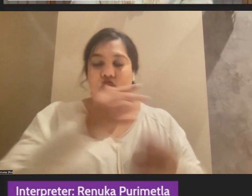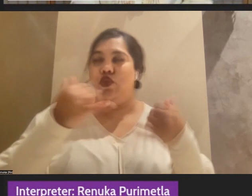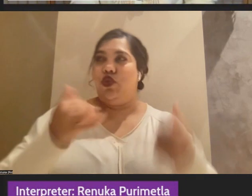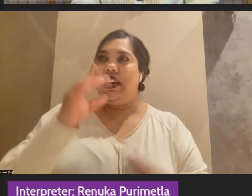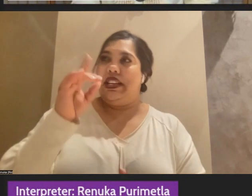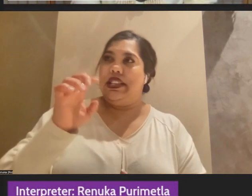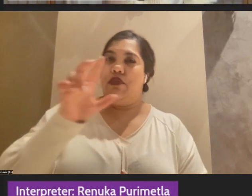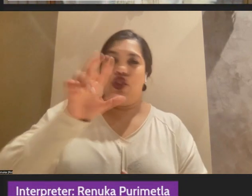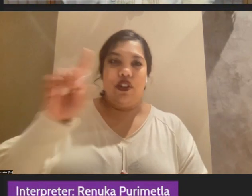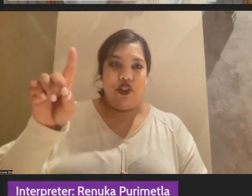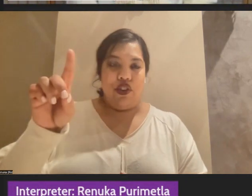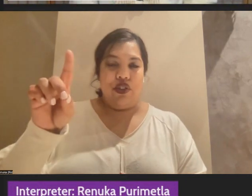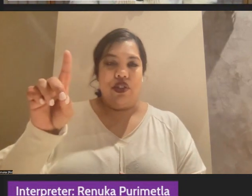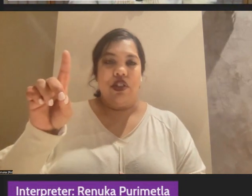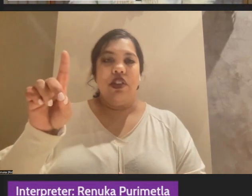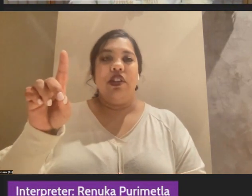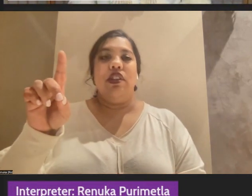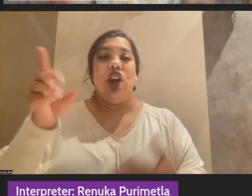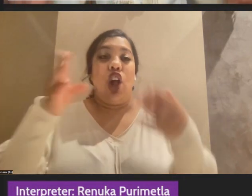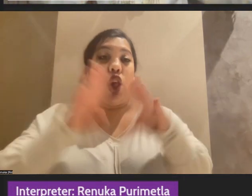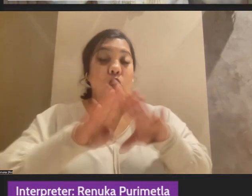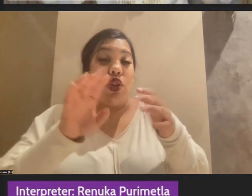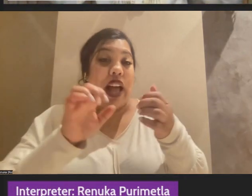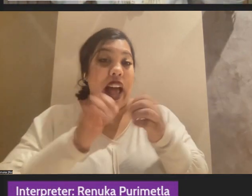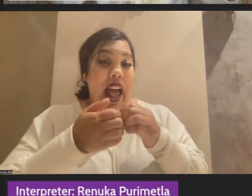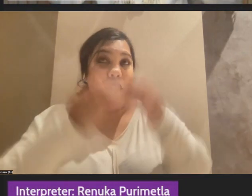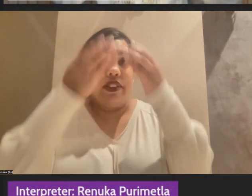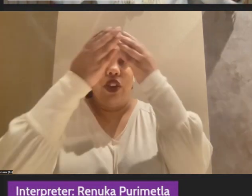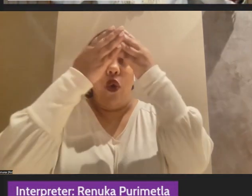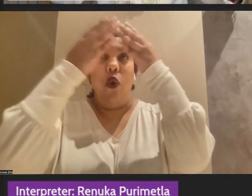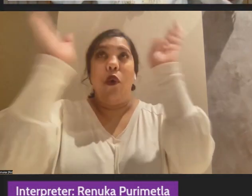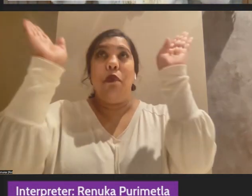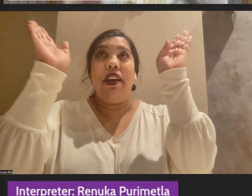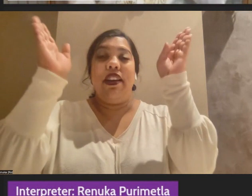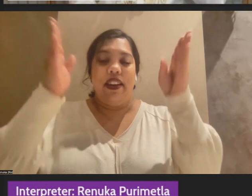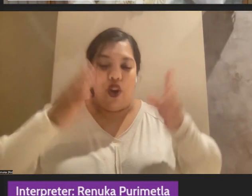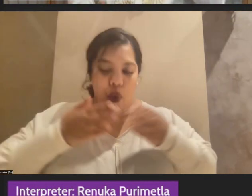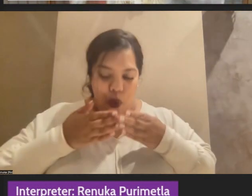at the top and at the bottom. If you've been with me for any